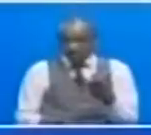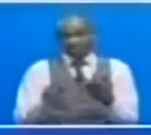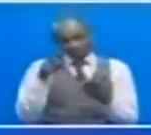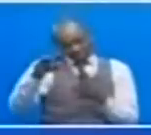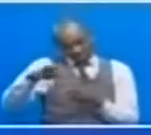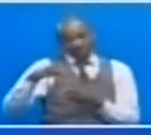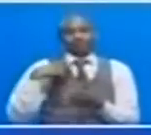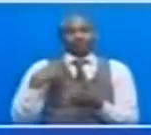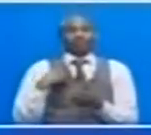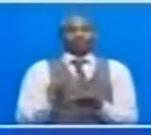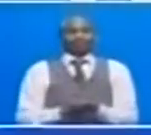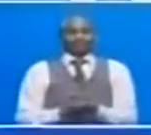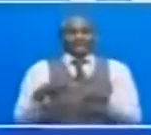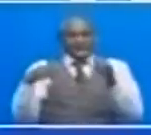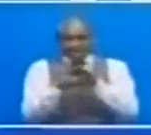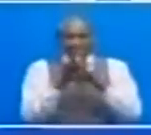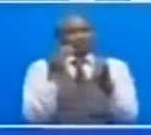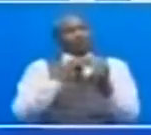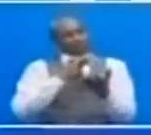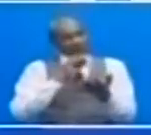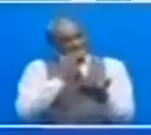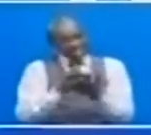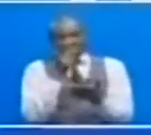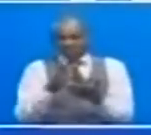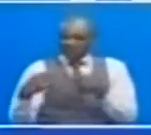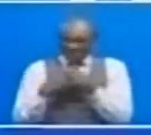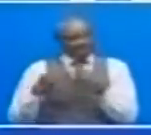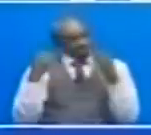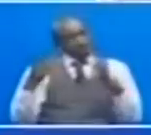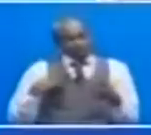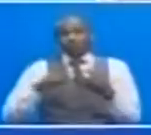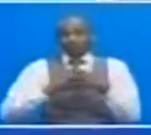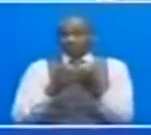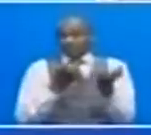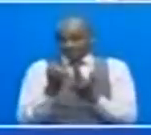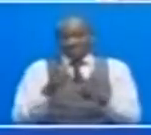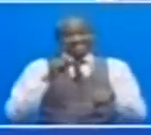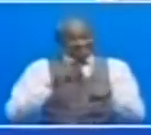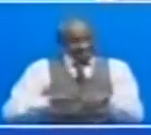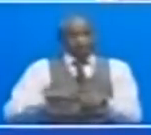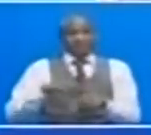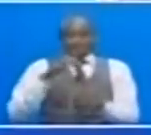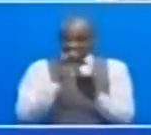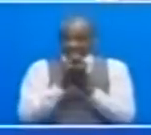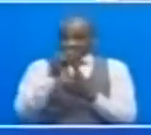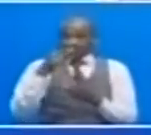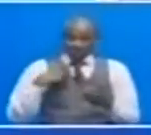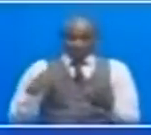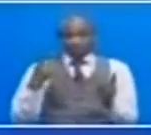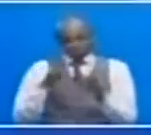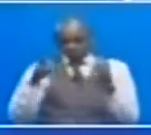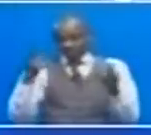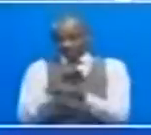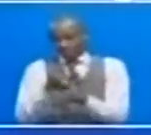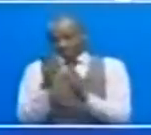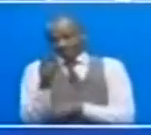sector's fortunes. Access to funding has remained a challenge for business startups, even as banks continue to avail resources to fund expansion.